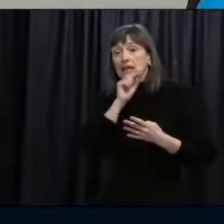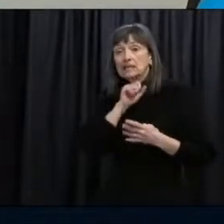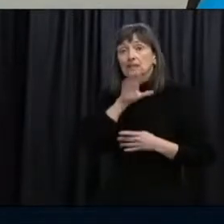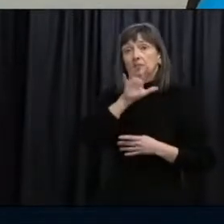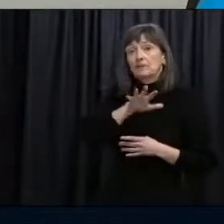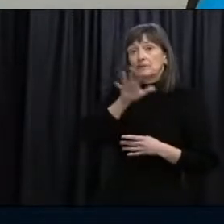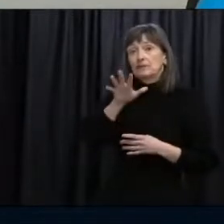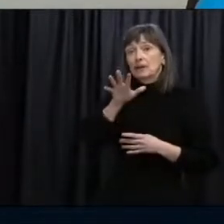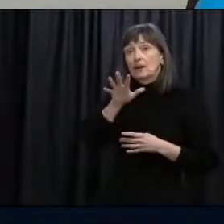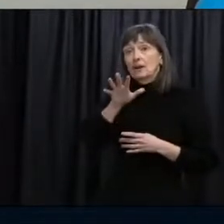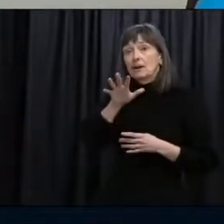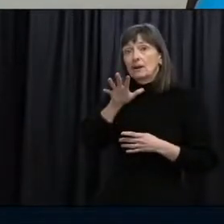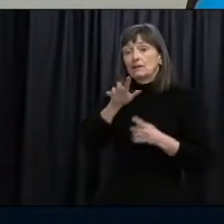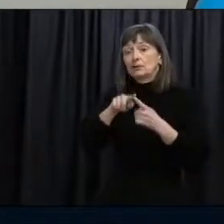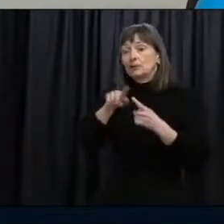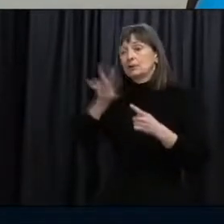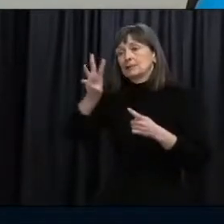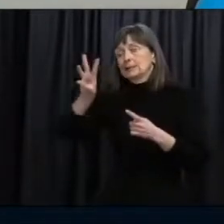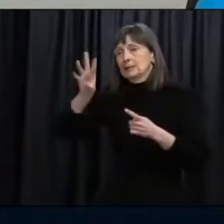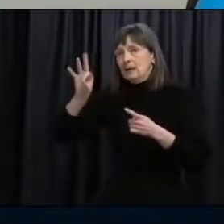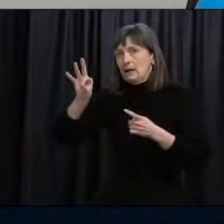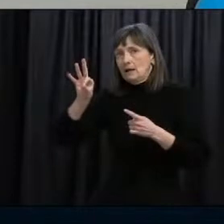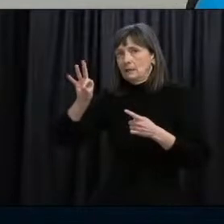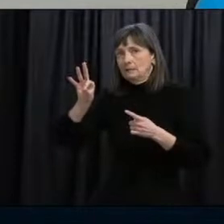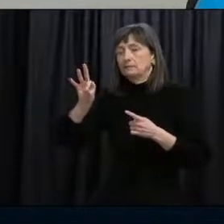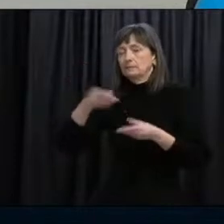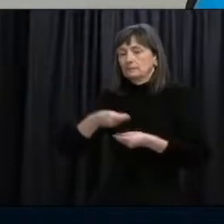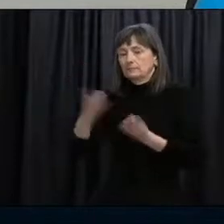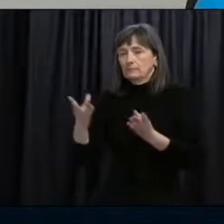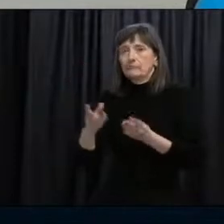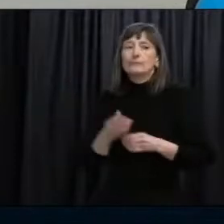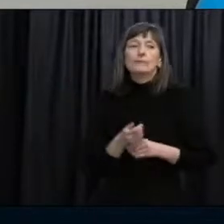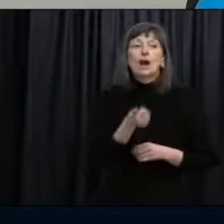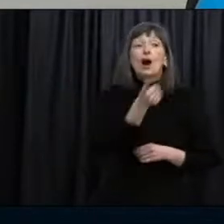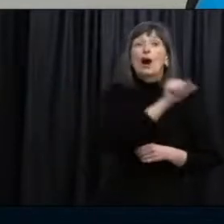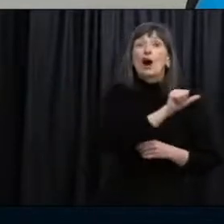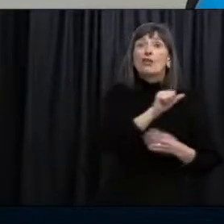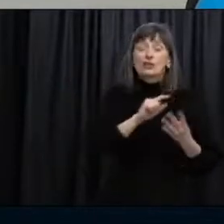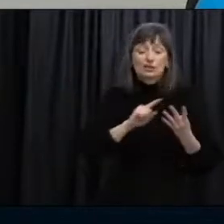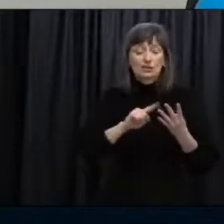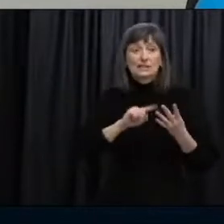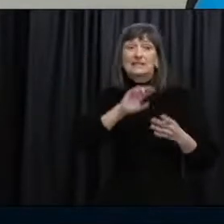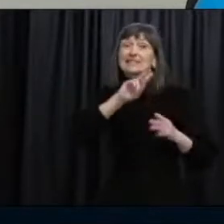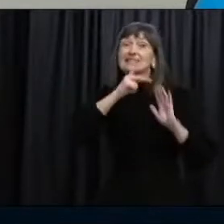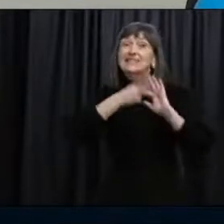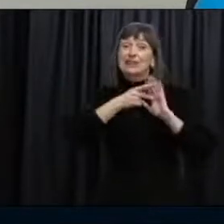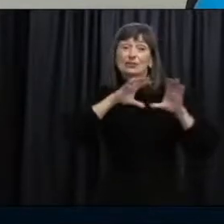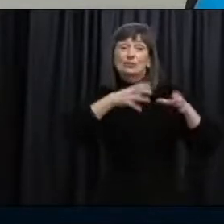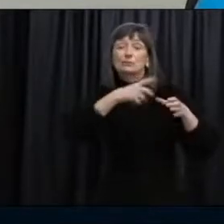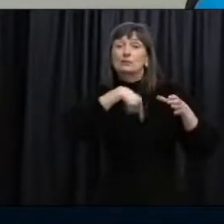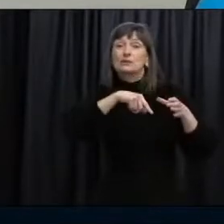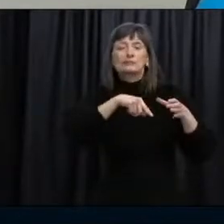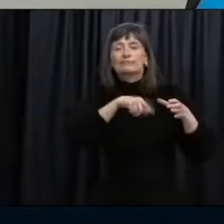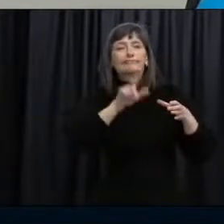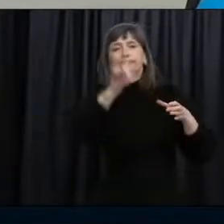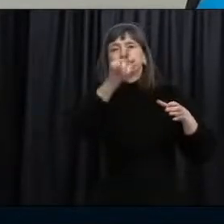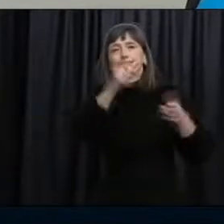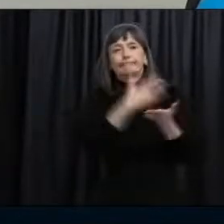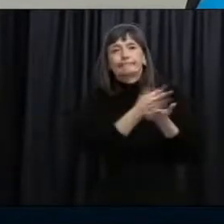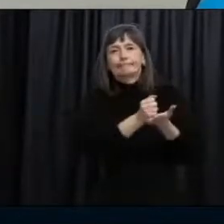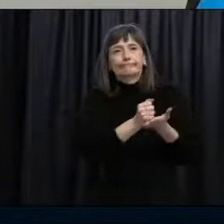ages of 55 and 69. The others do not expire for some weeks later.